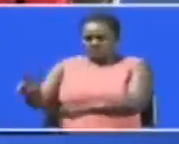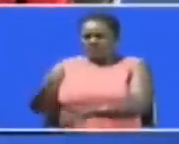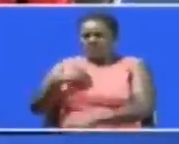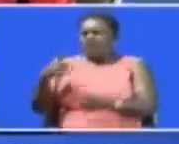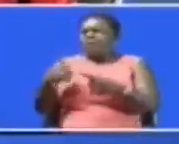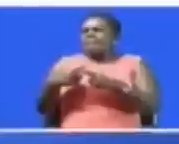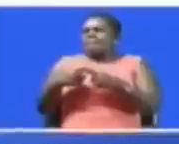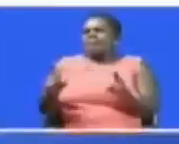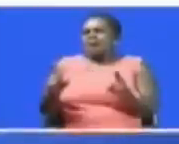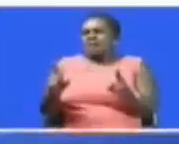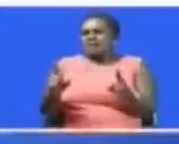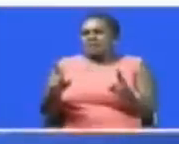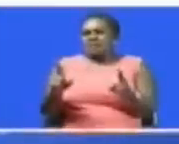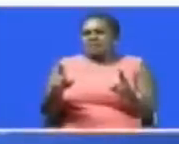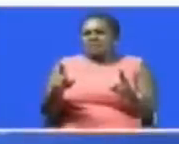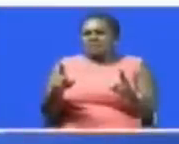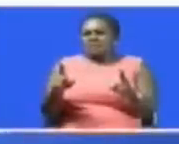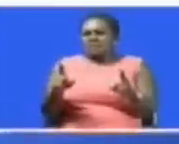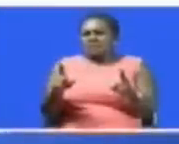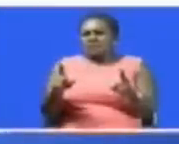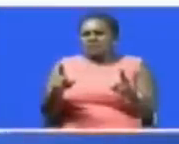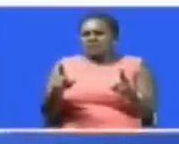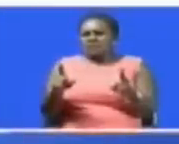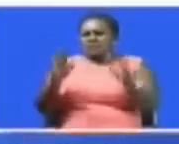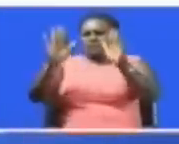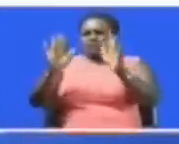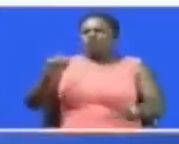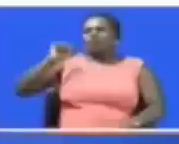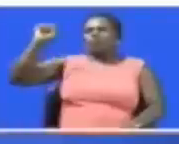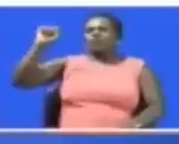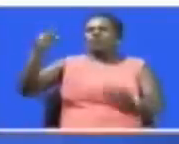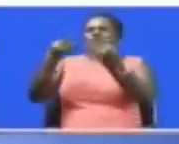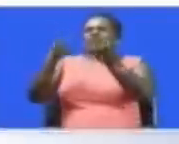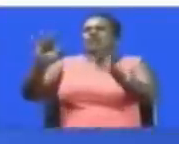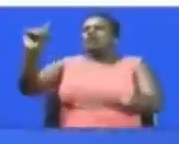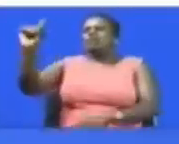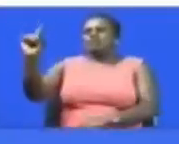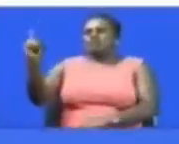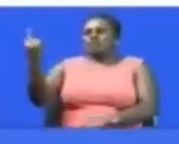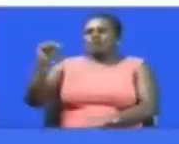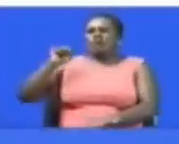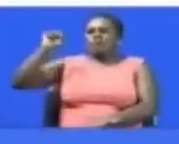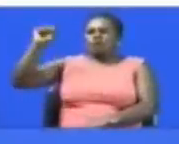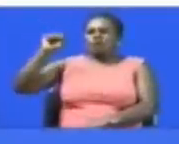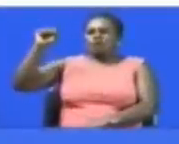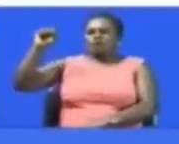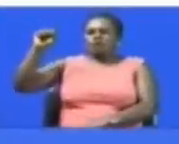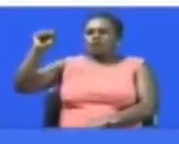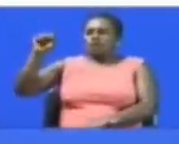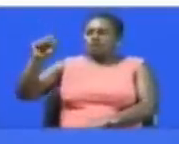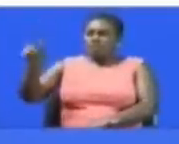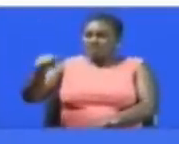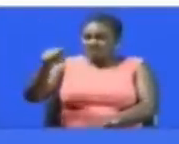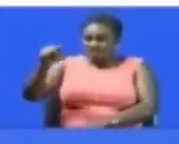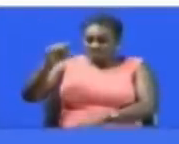institutions. But, you know, like Nkrumah said, seek ye political freedom first. You know, that political equation, until we